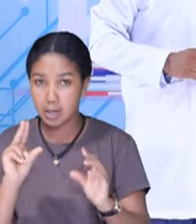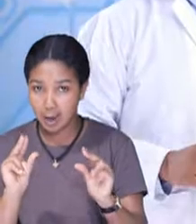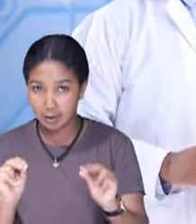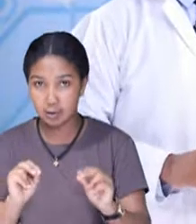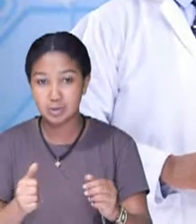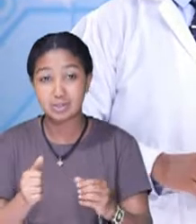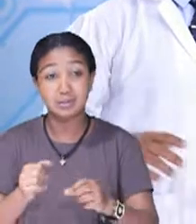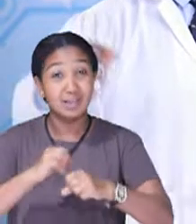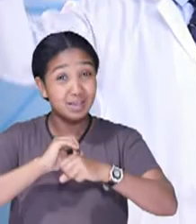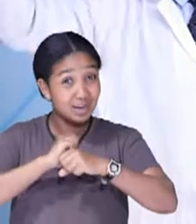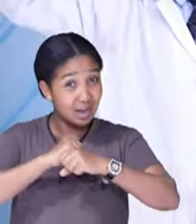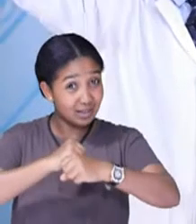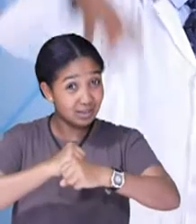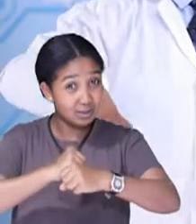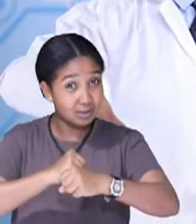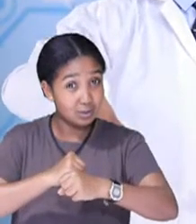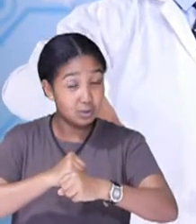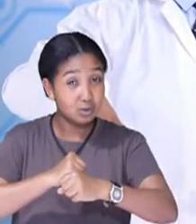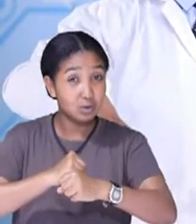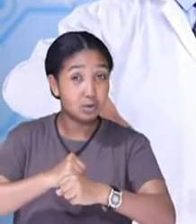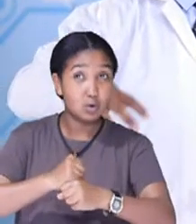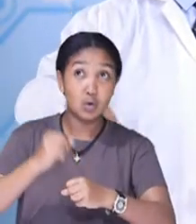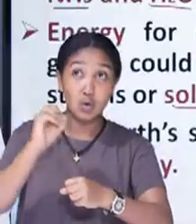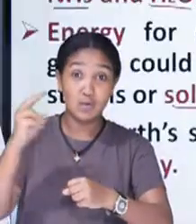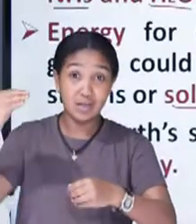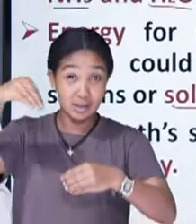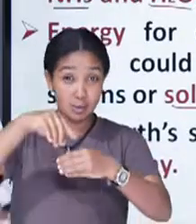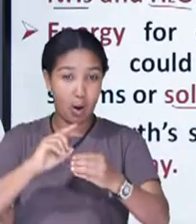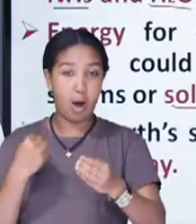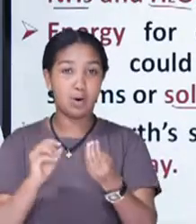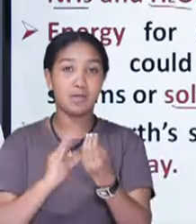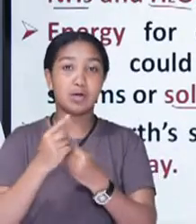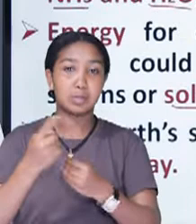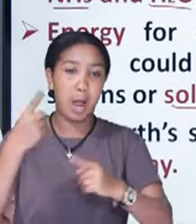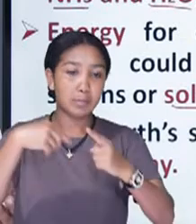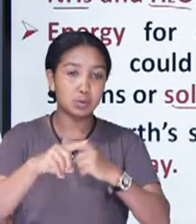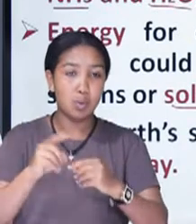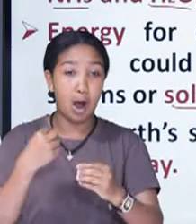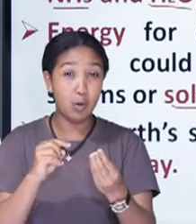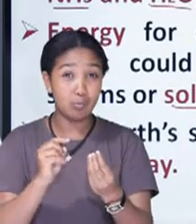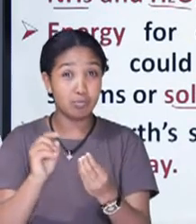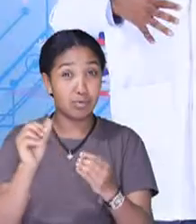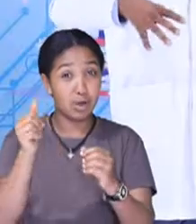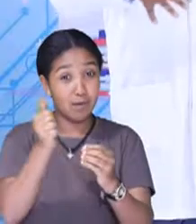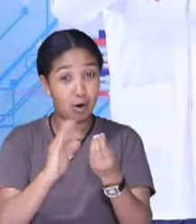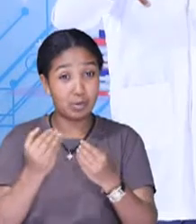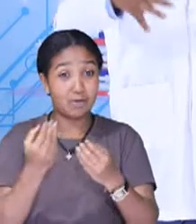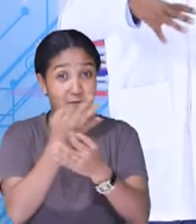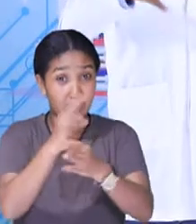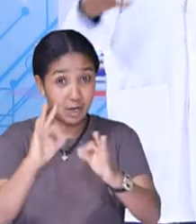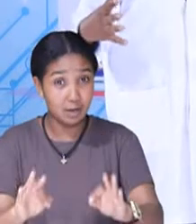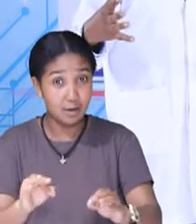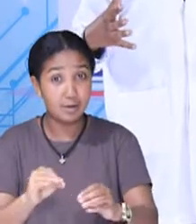nothing which resists UV to enter to our environment. So it comes to our environment freely. So the